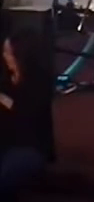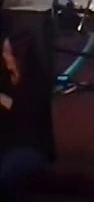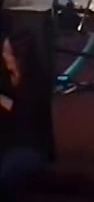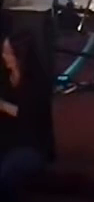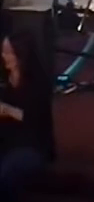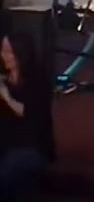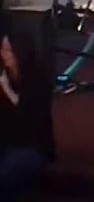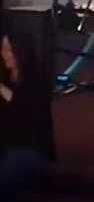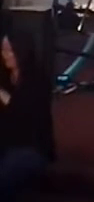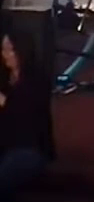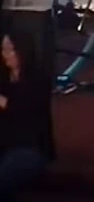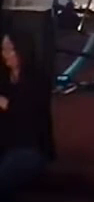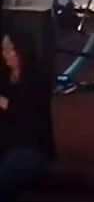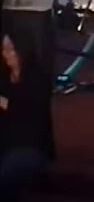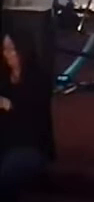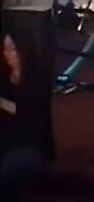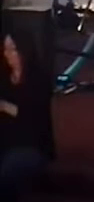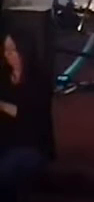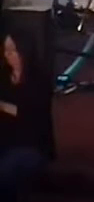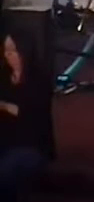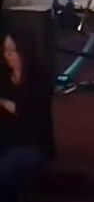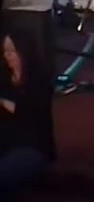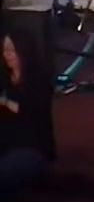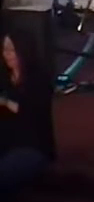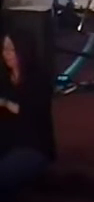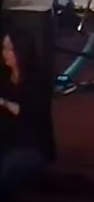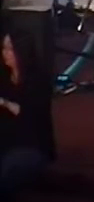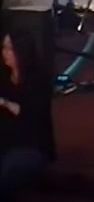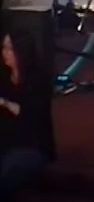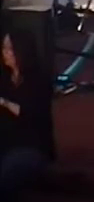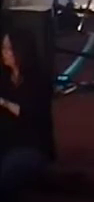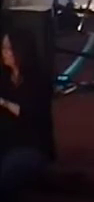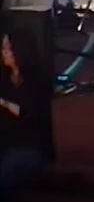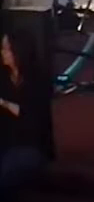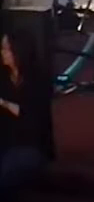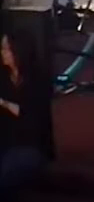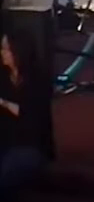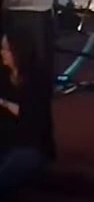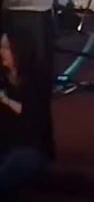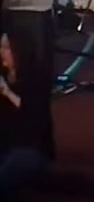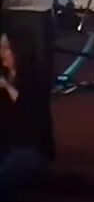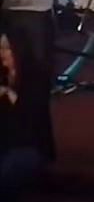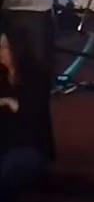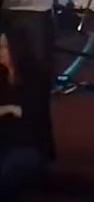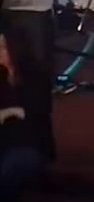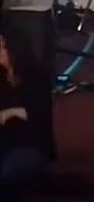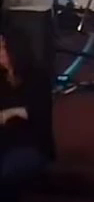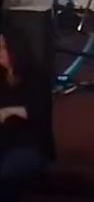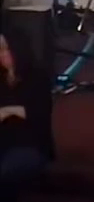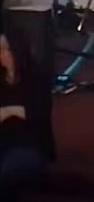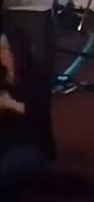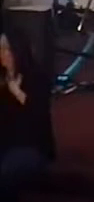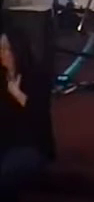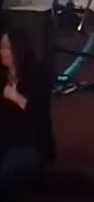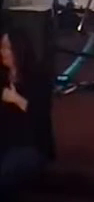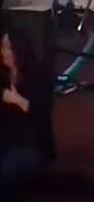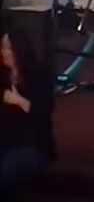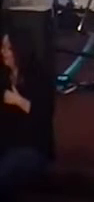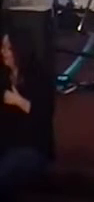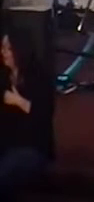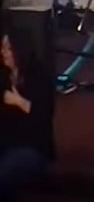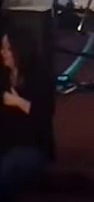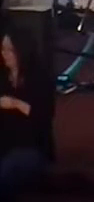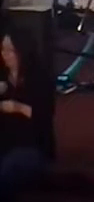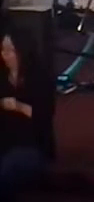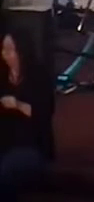there with a roll of quarters. You know, we'd go to the movies or the arcade in the mall. They used to have arcades in malls, by the way. And so I would, you know, pop in a